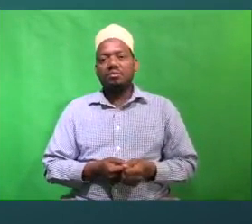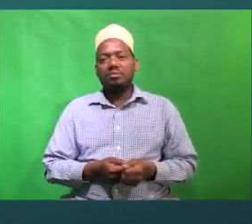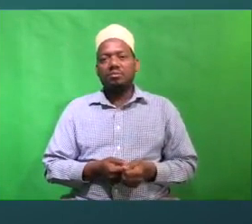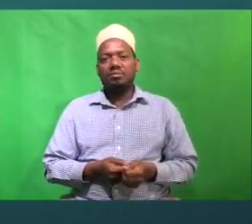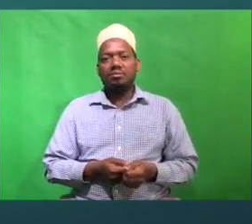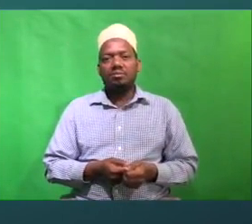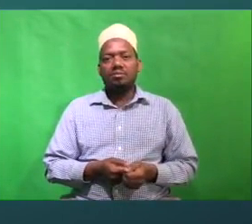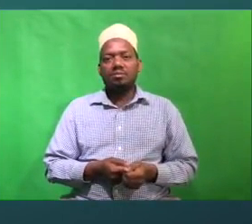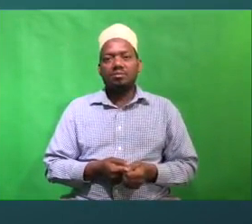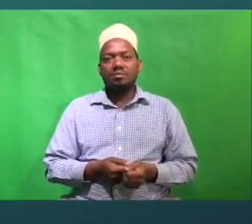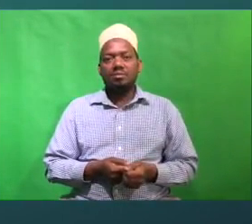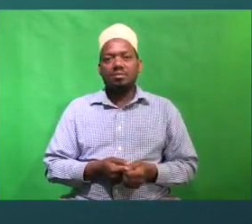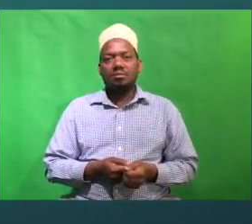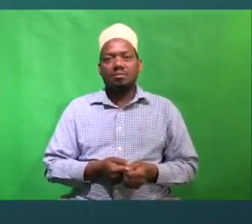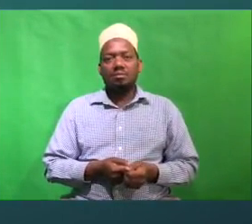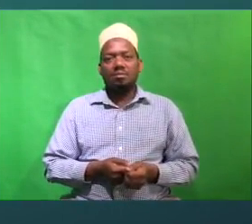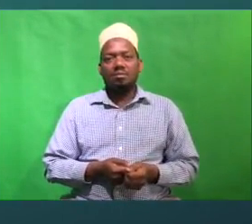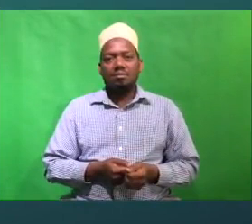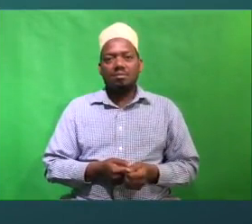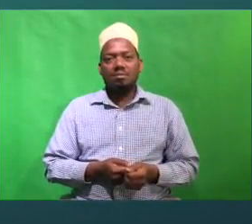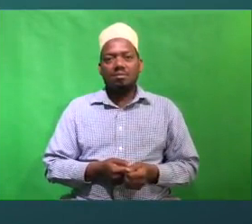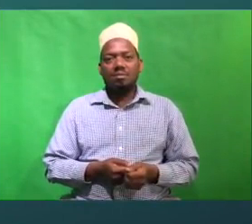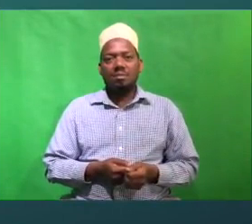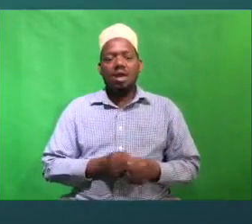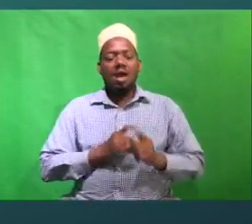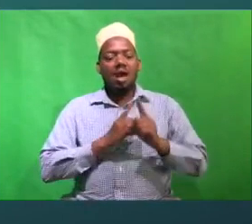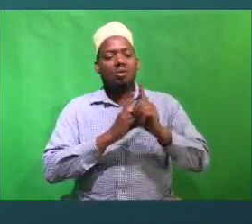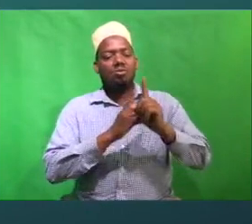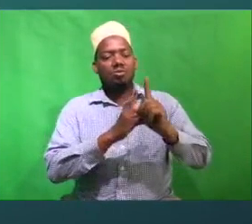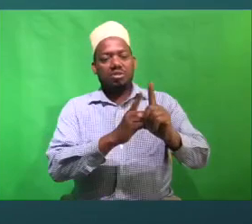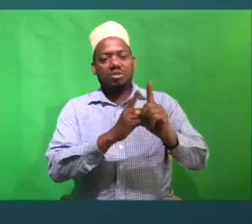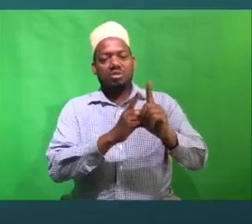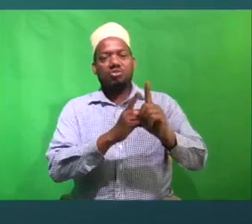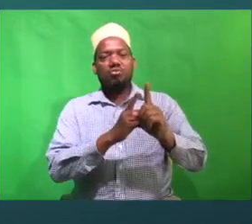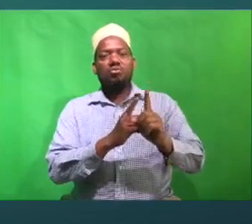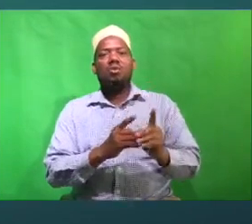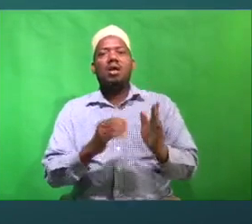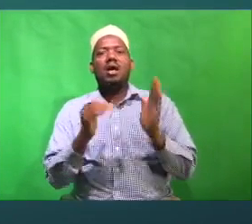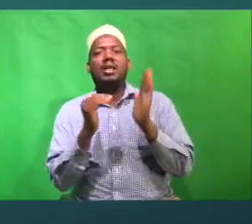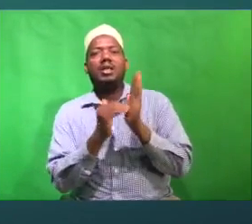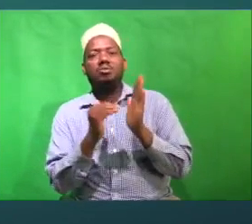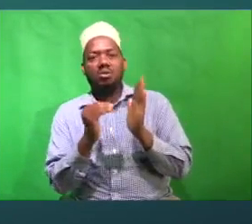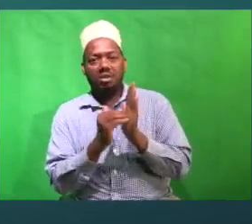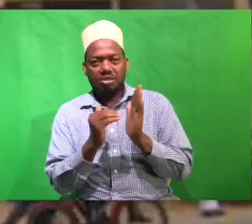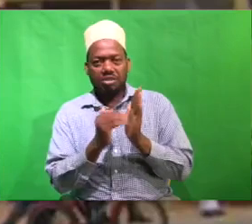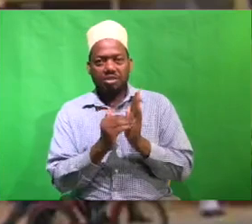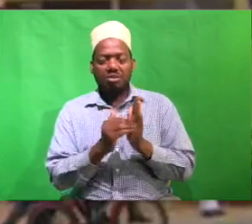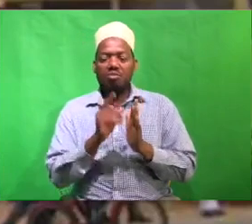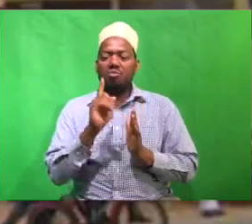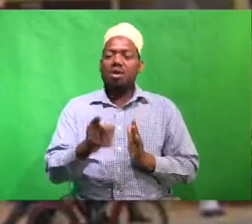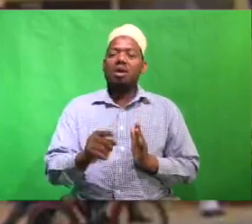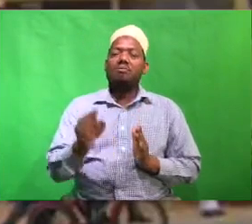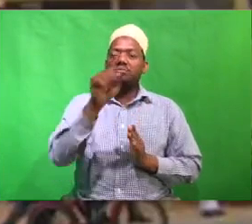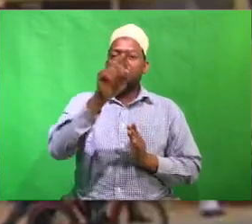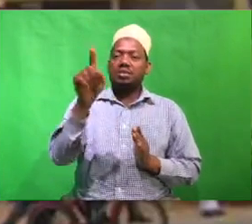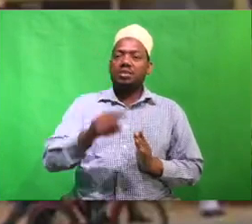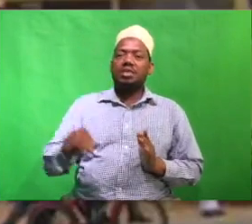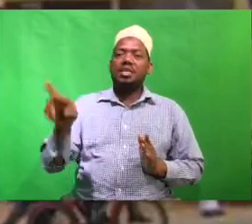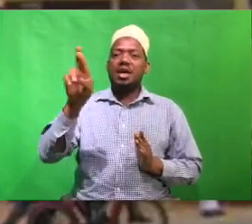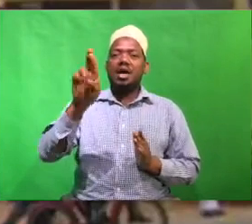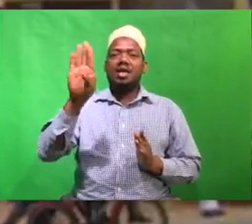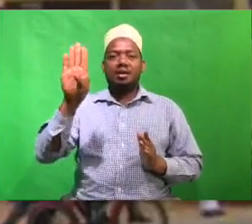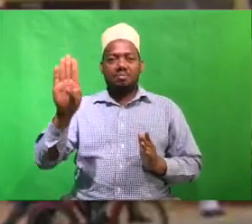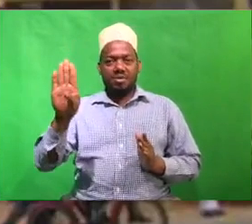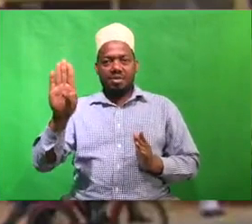taxation processes according to the regulation of the country. We have ZRB here